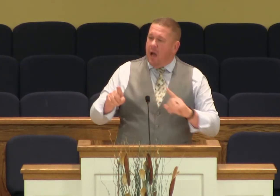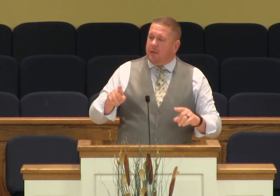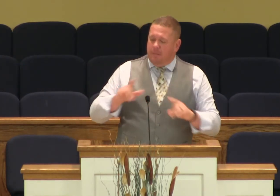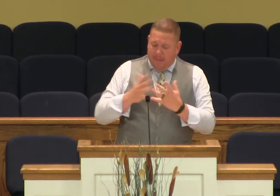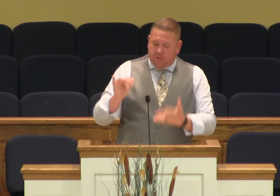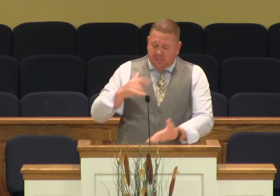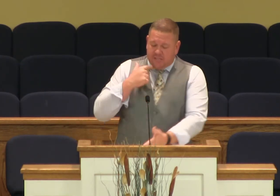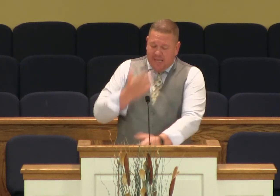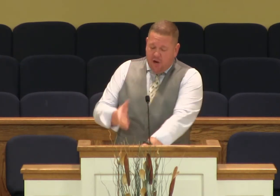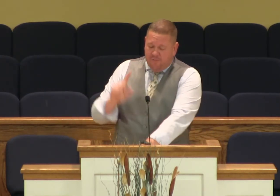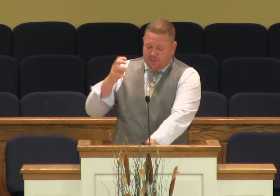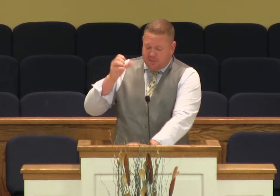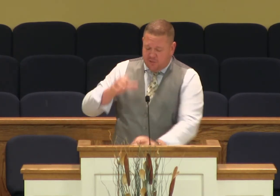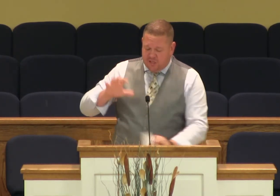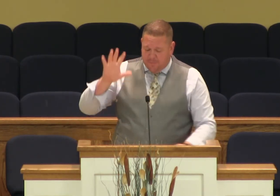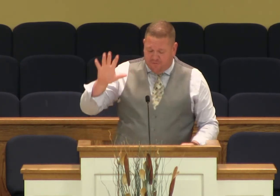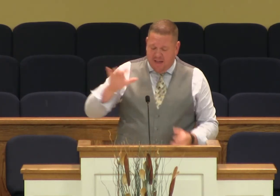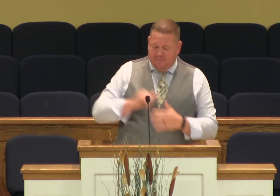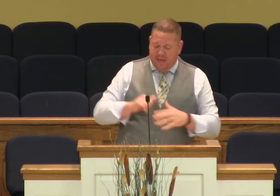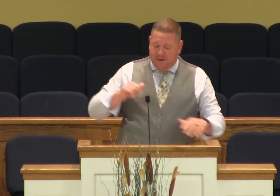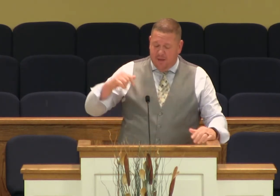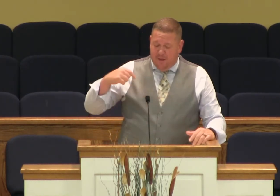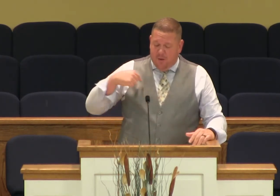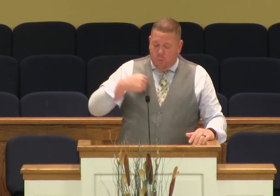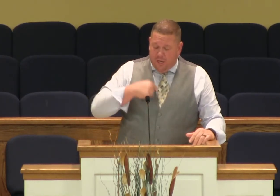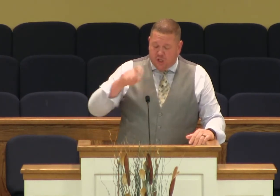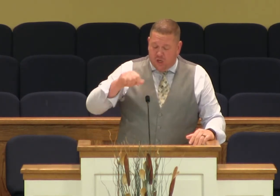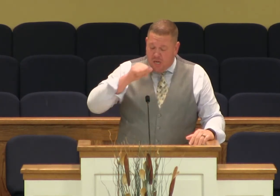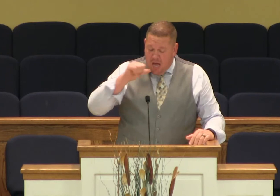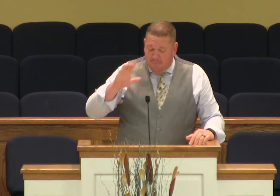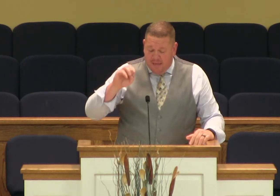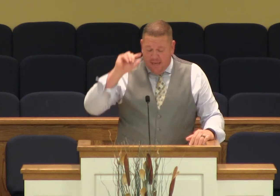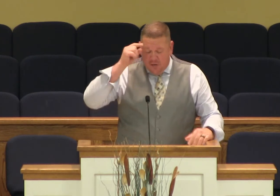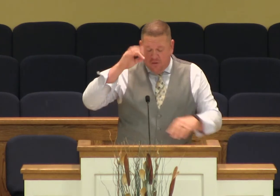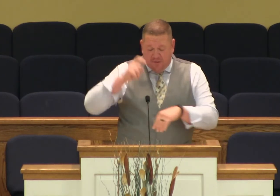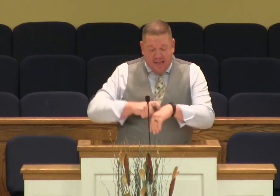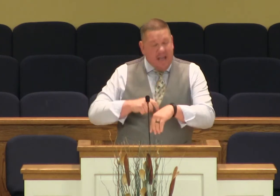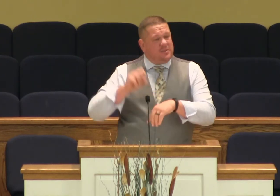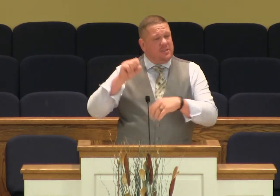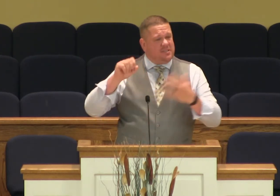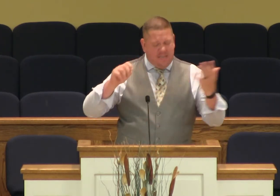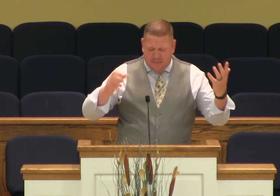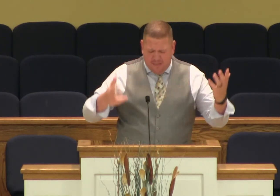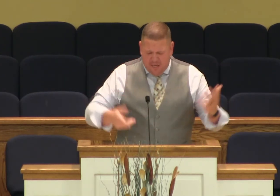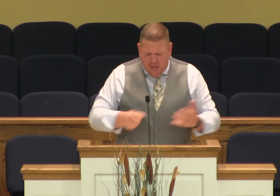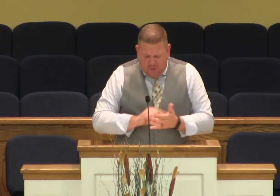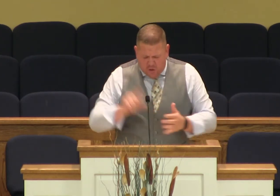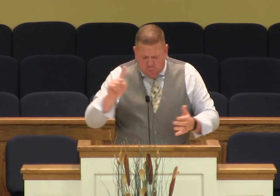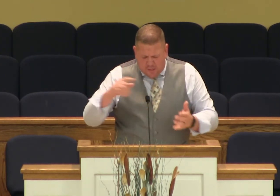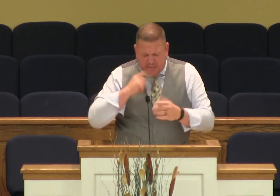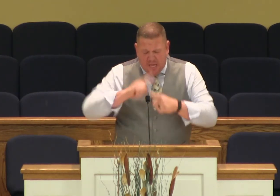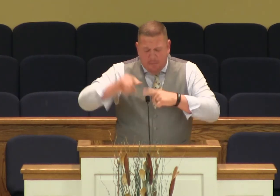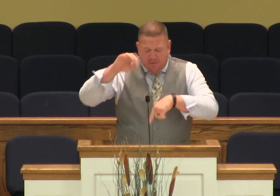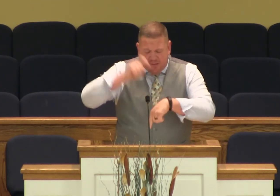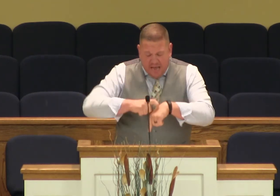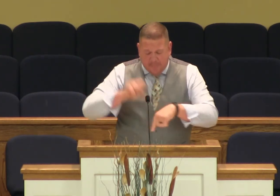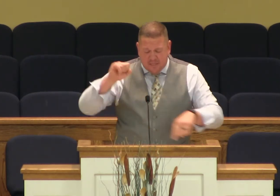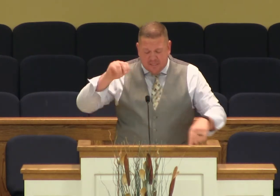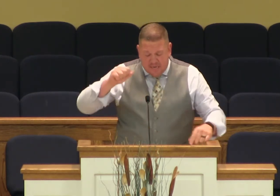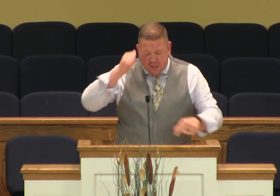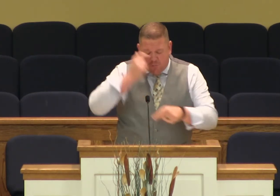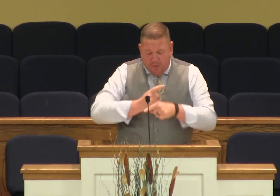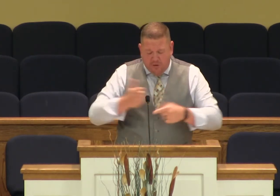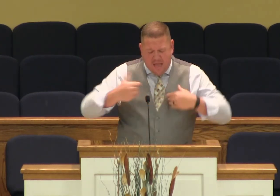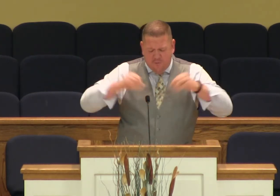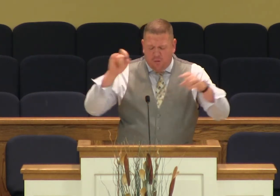that, but the Bible does say here in 1 Thessalonians chapter 5 that we should not be ignorant of the times and the seasons. I mean, look at verse 1. It says, but of the times